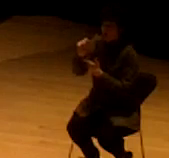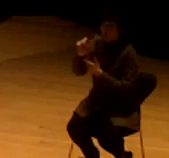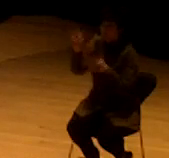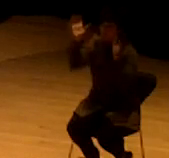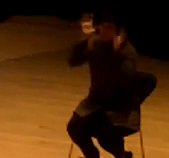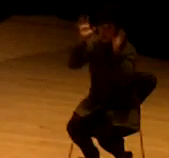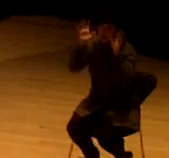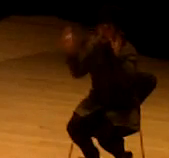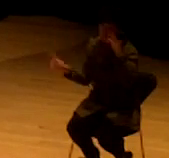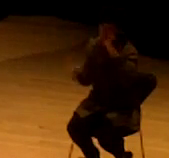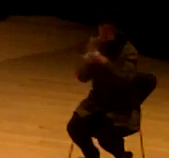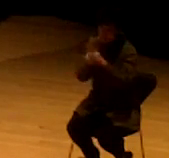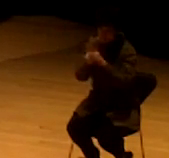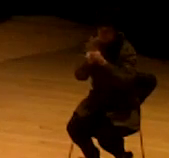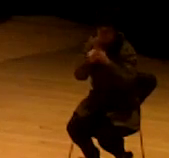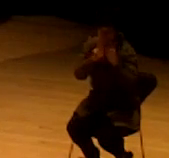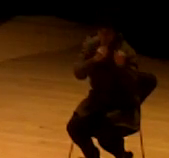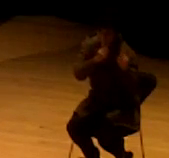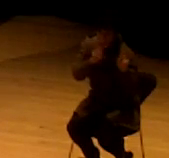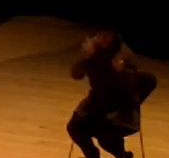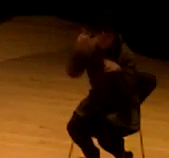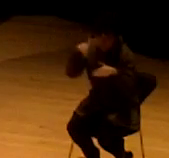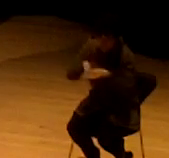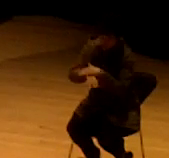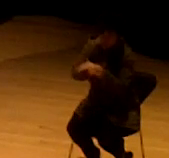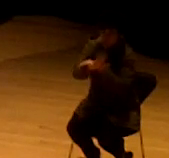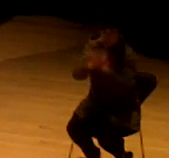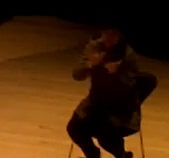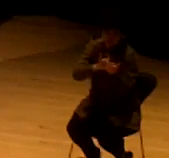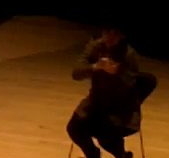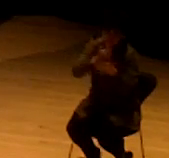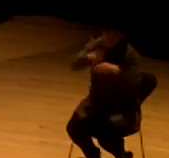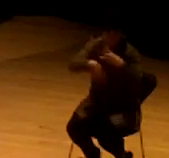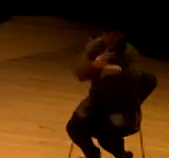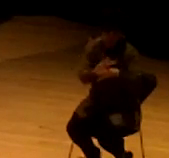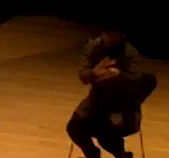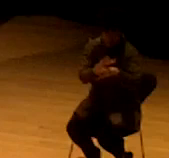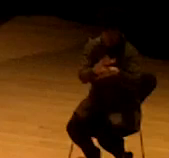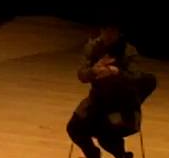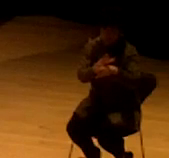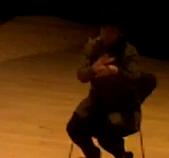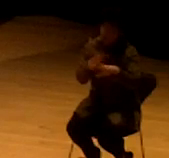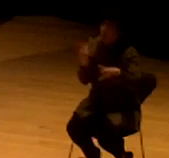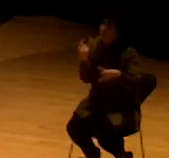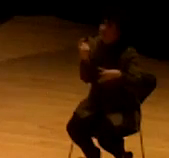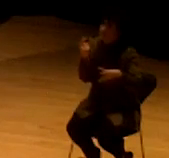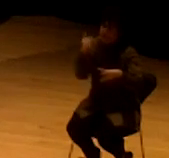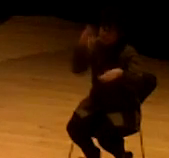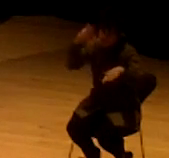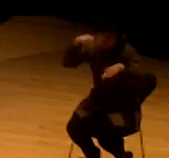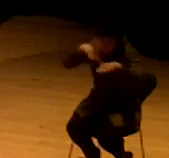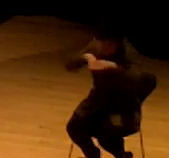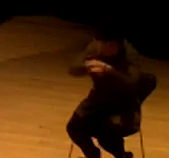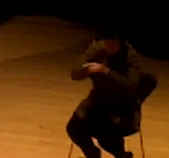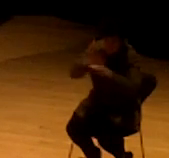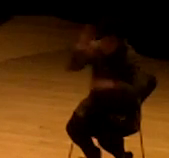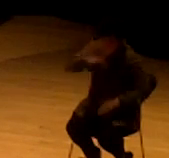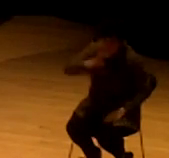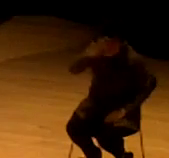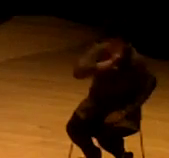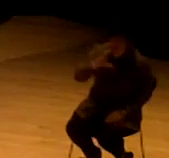the operating room and the medical uh-huh. community. And he wanders in search of his nymph, who is the actual one who has the